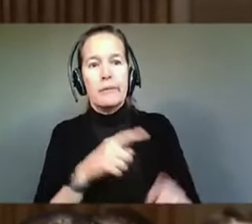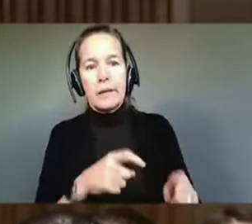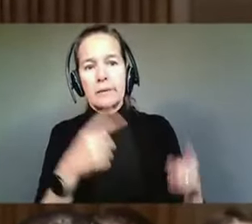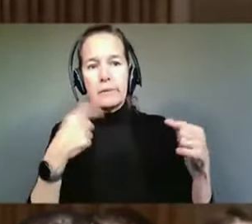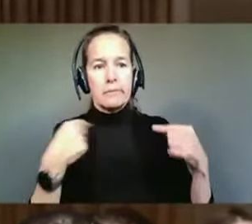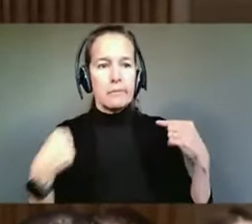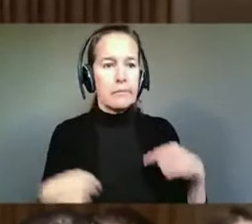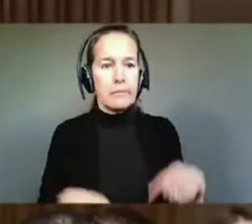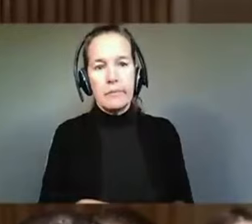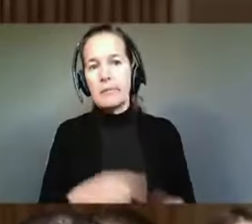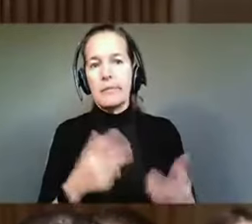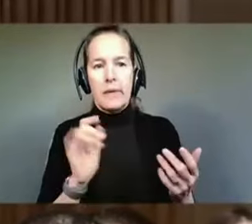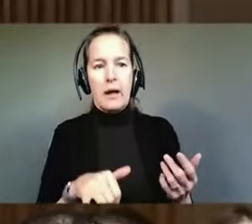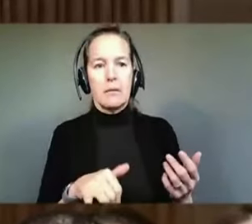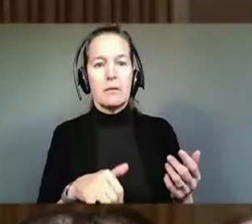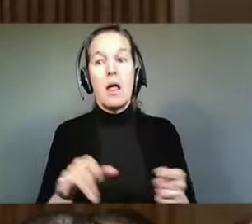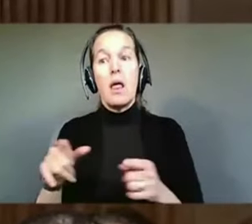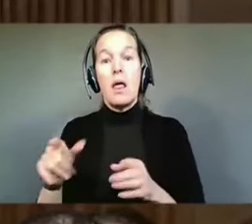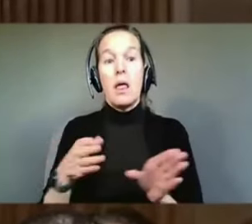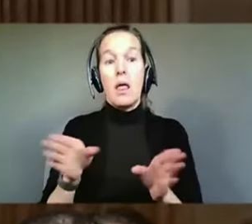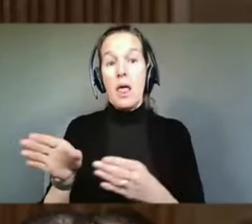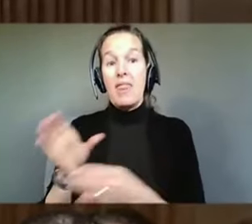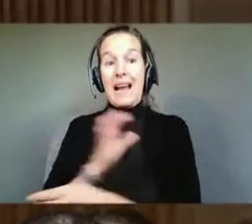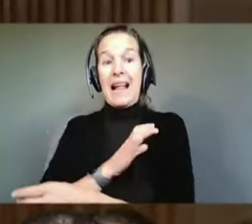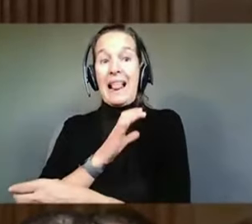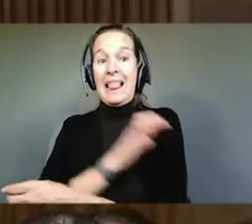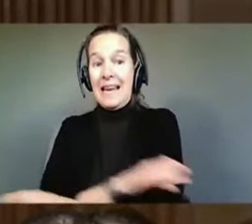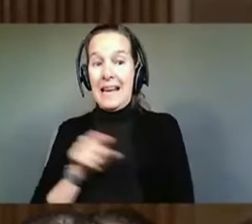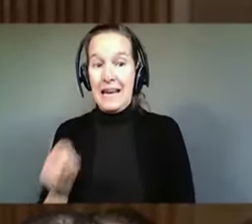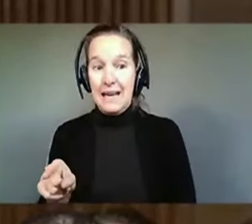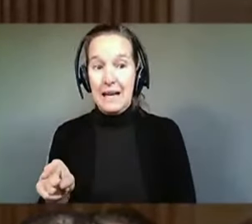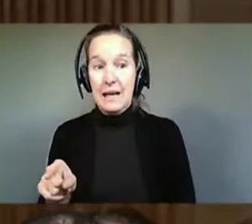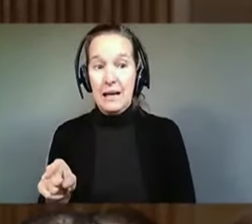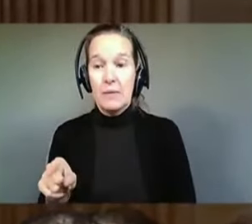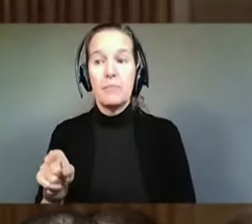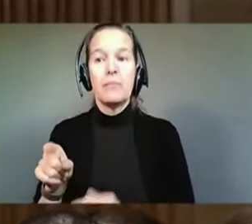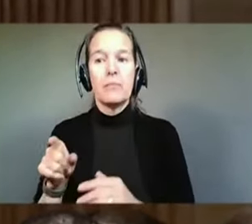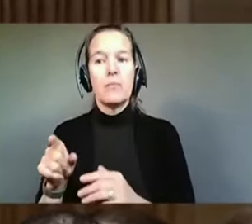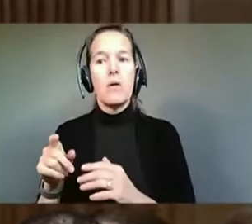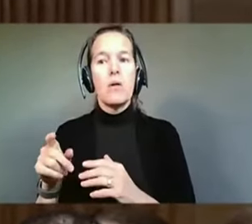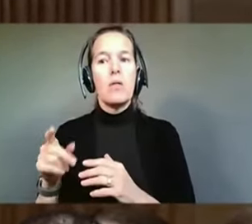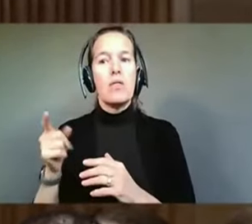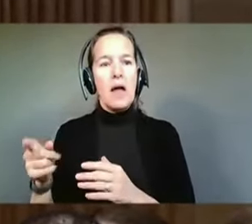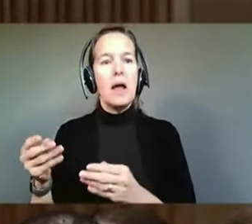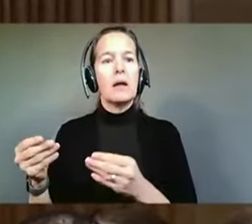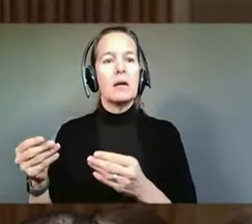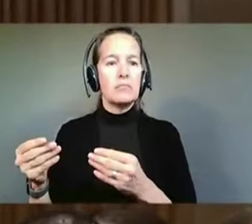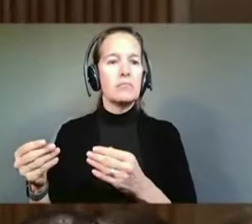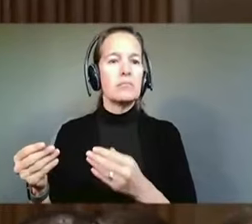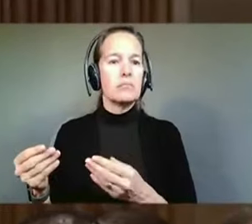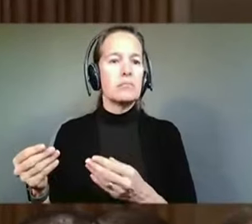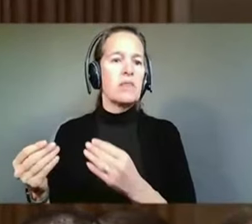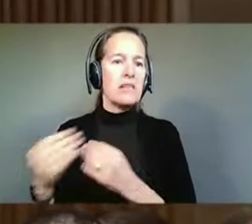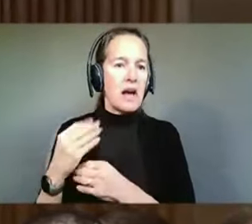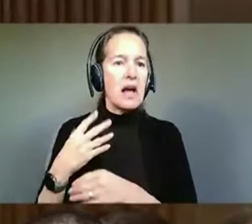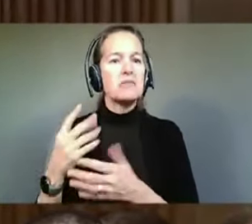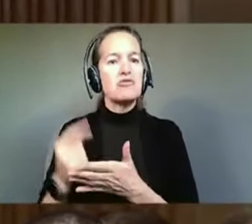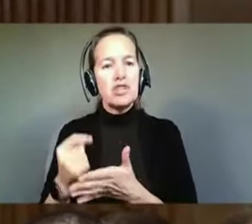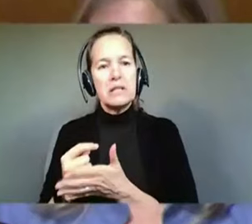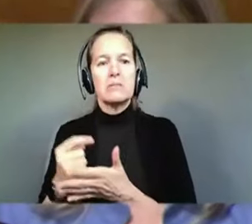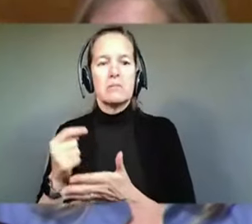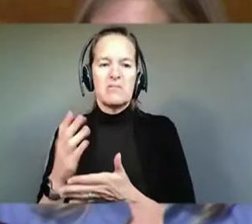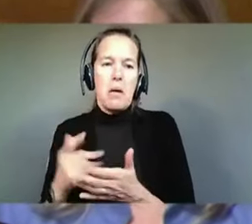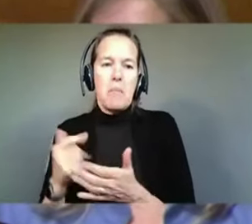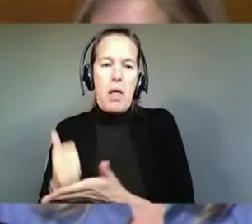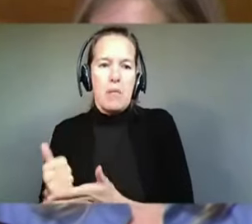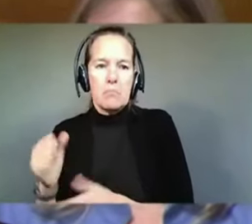The actual clinic has offered advice and treatments, and some of them have helped, yes. Okay, now the treatment, some of